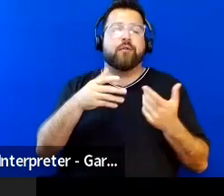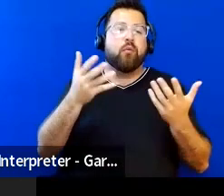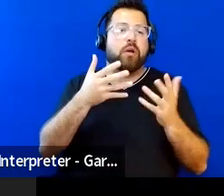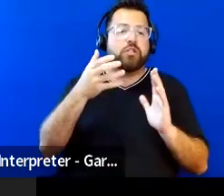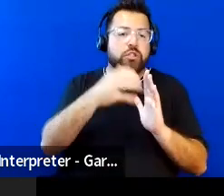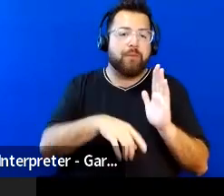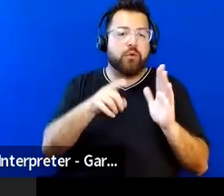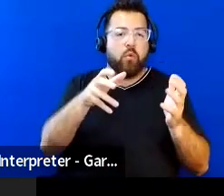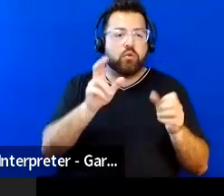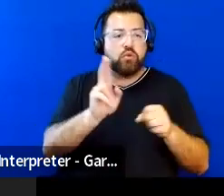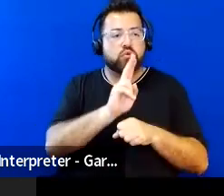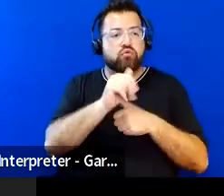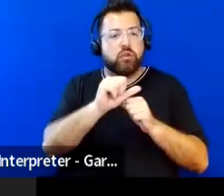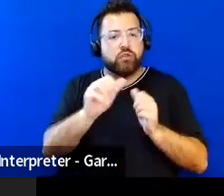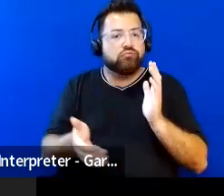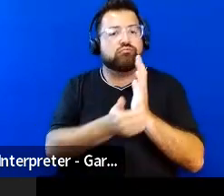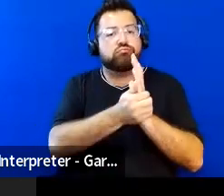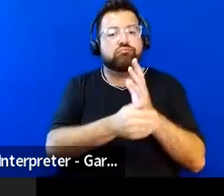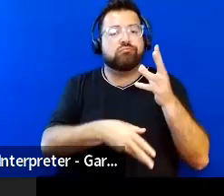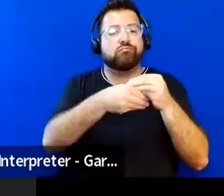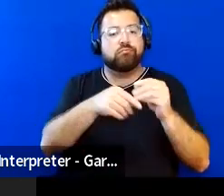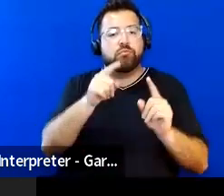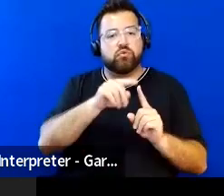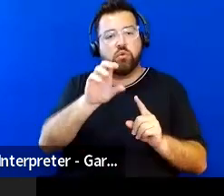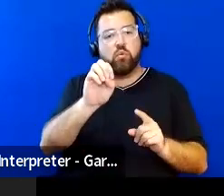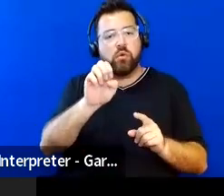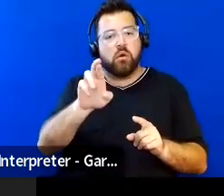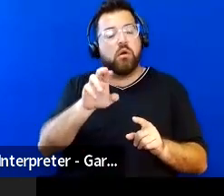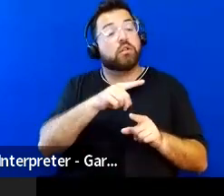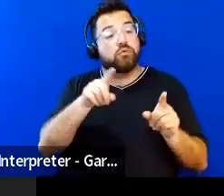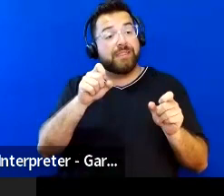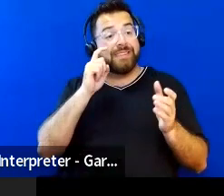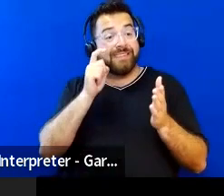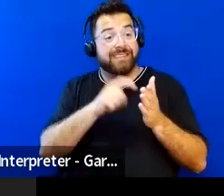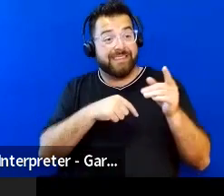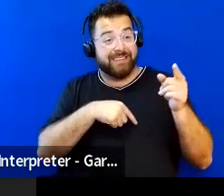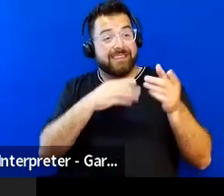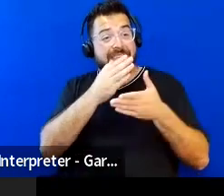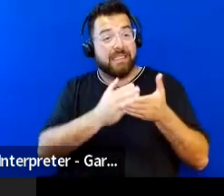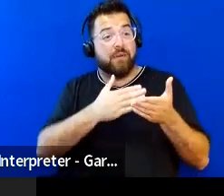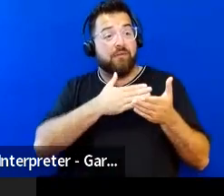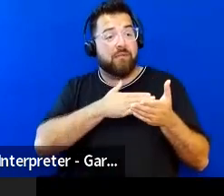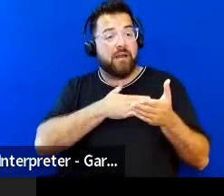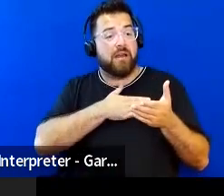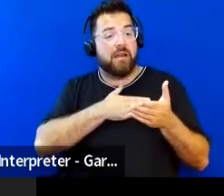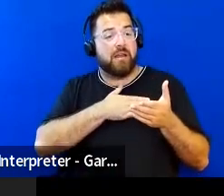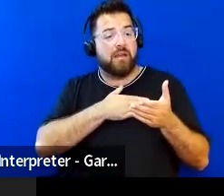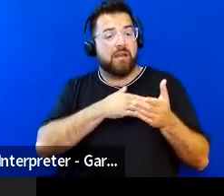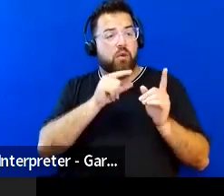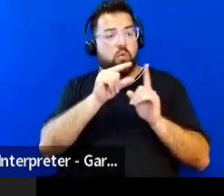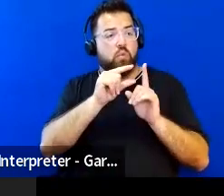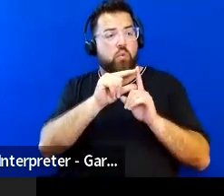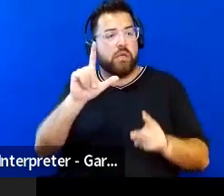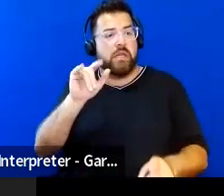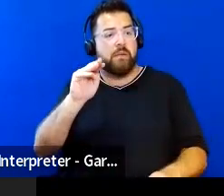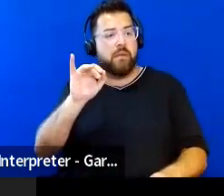your OER. You can see that I've highlighted some of the limiters, and also right below on the